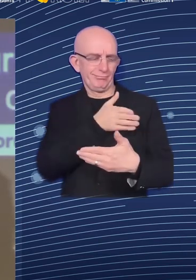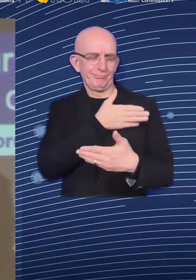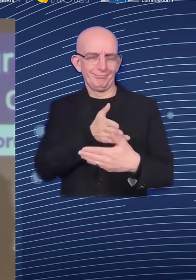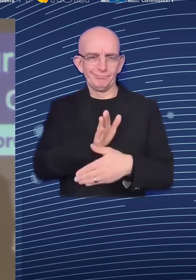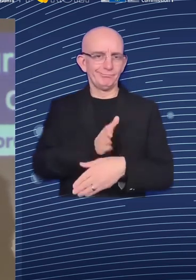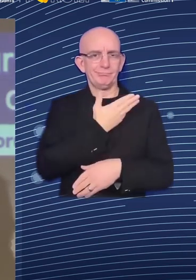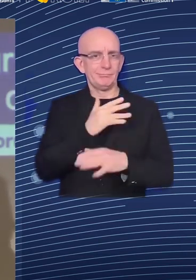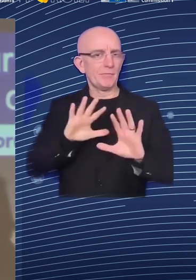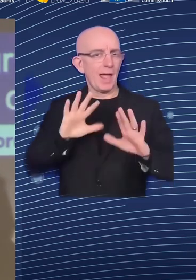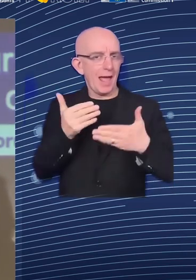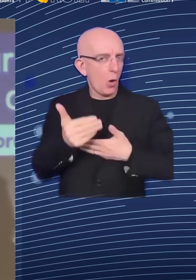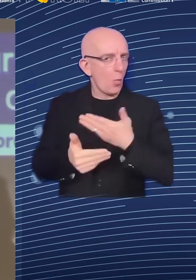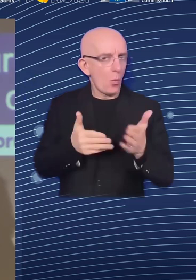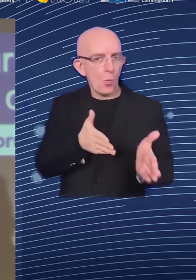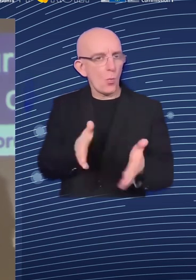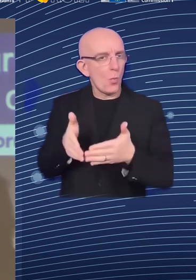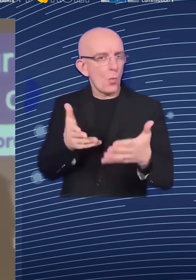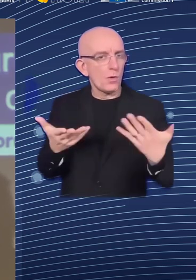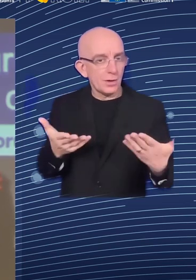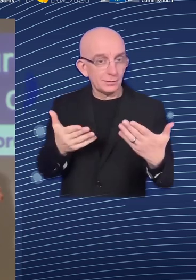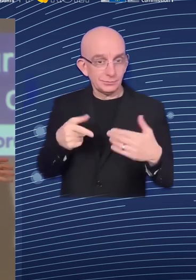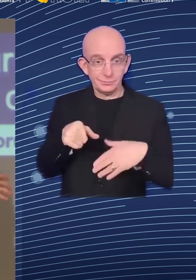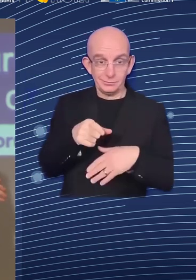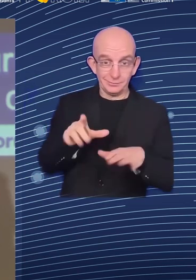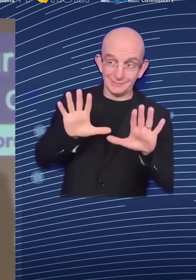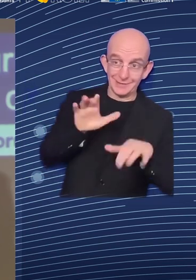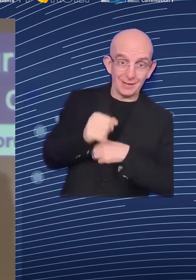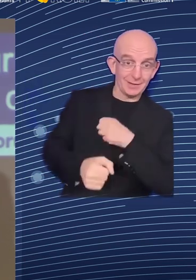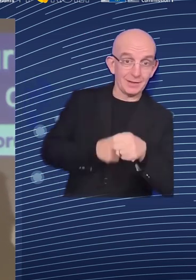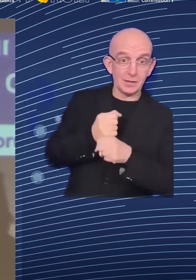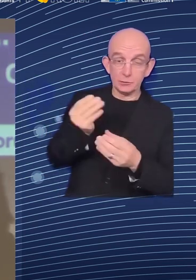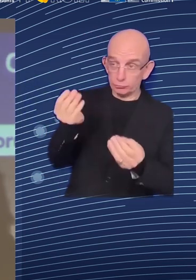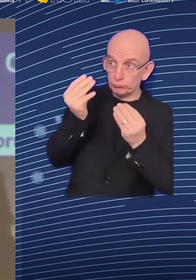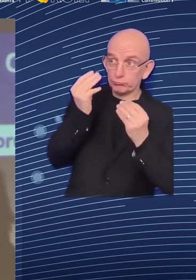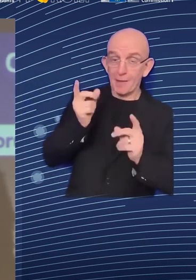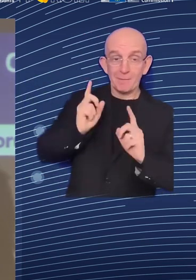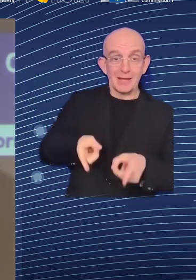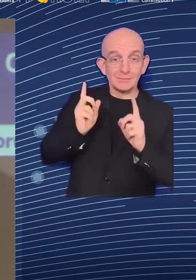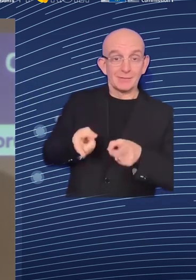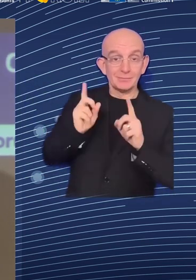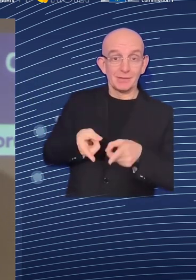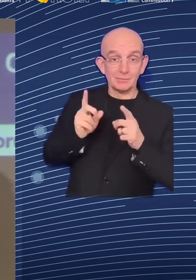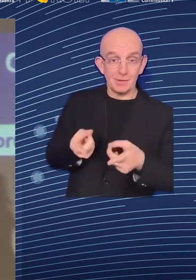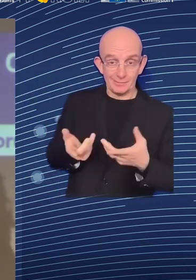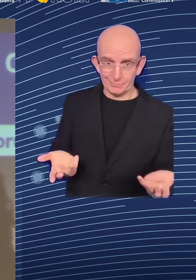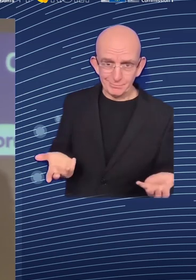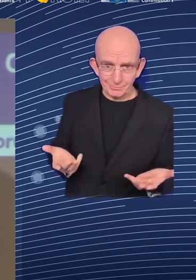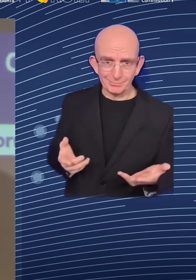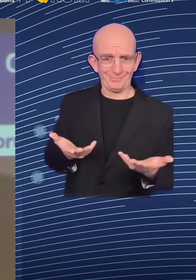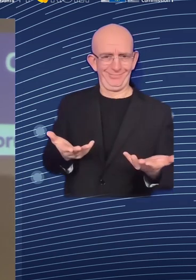school compulsory like 99 skills on a top high level, right?